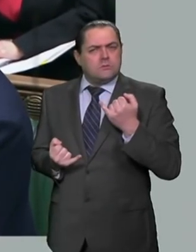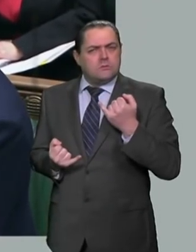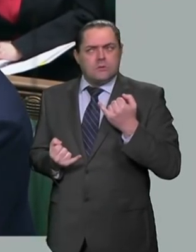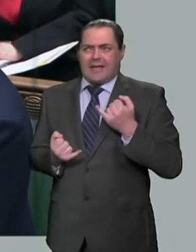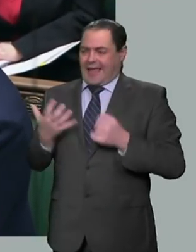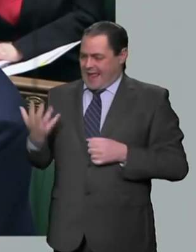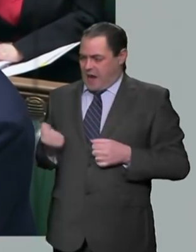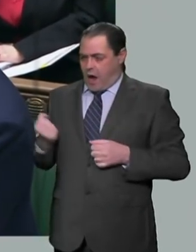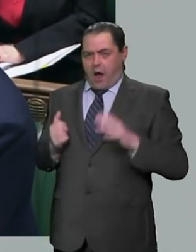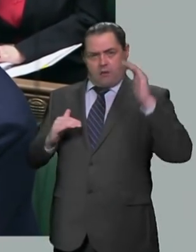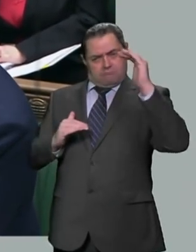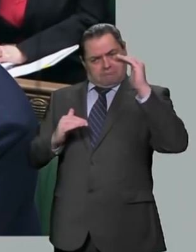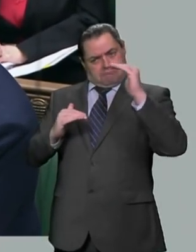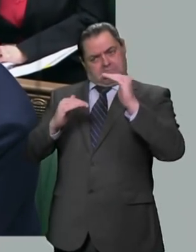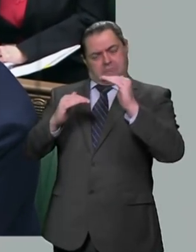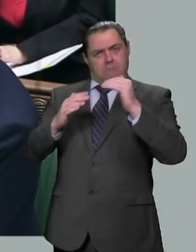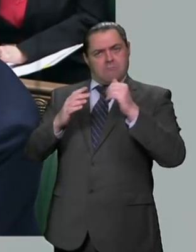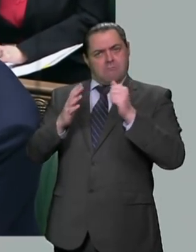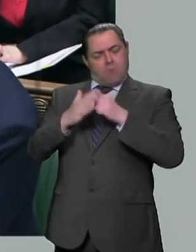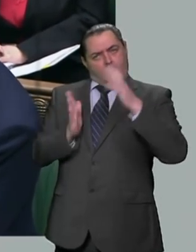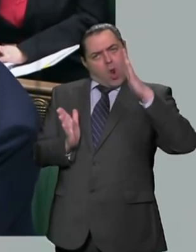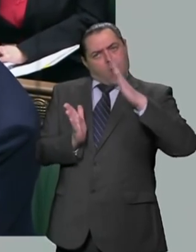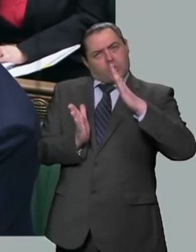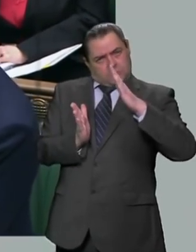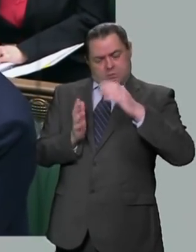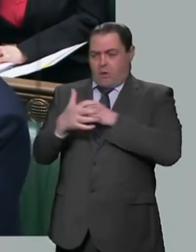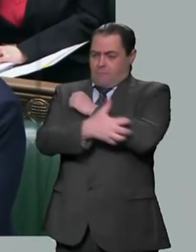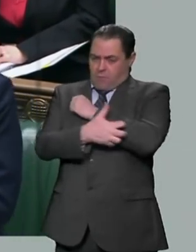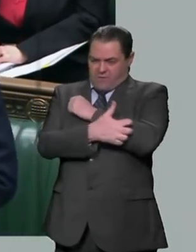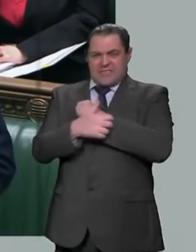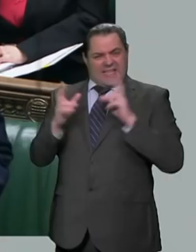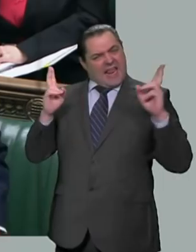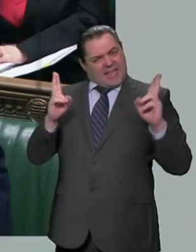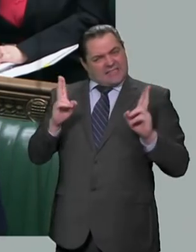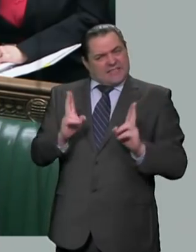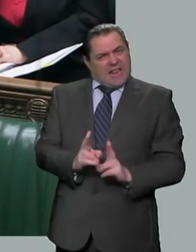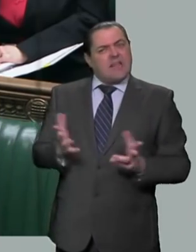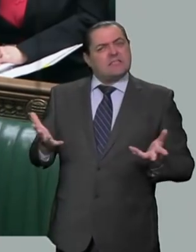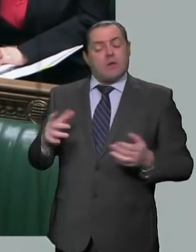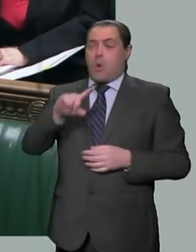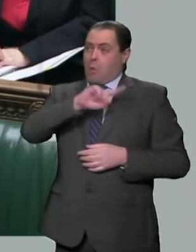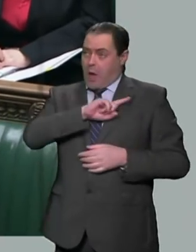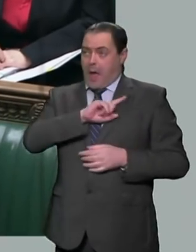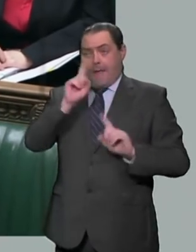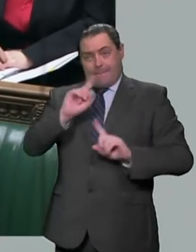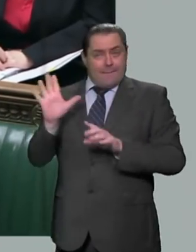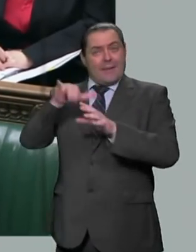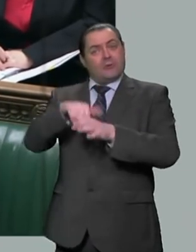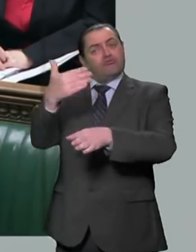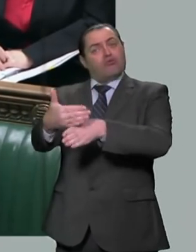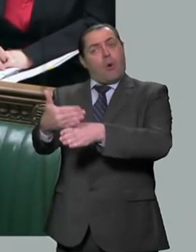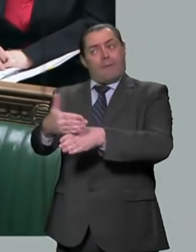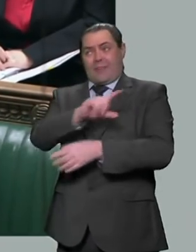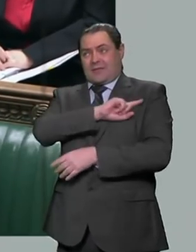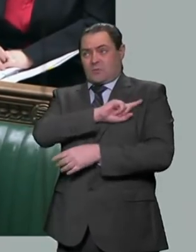Income inequality is down, Mr. Speaker, and poverty is down. I'll tell you why, because we get people into work. We get people